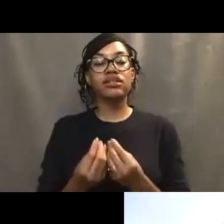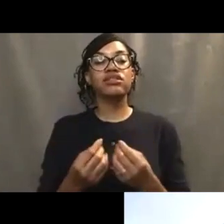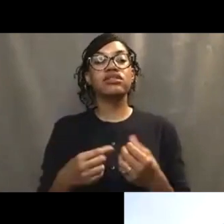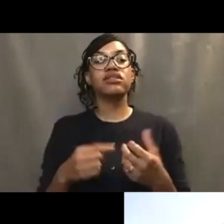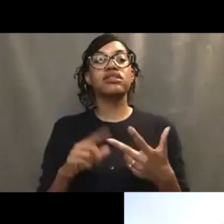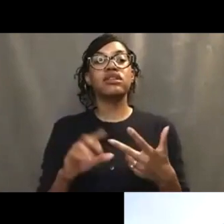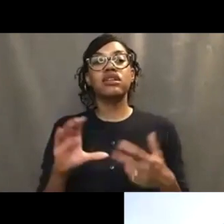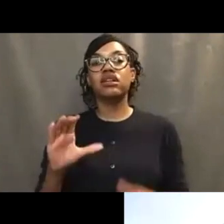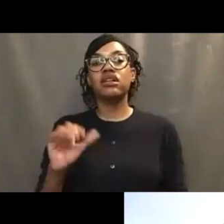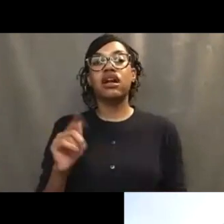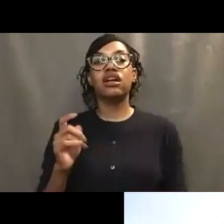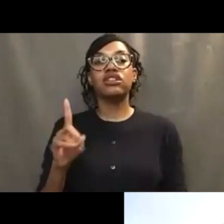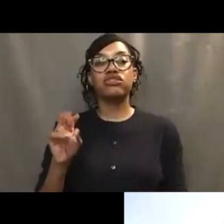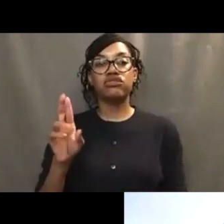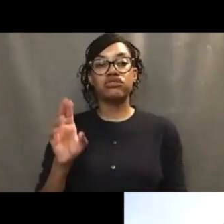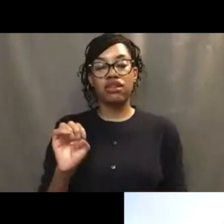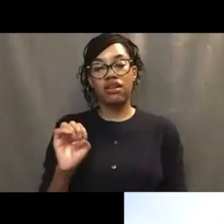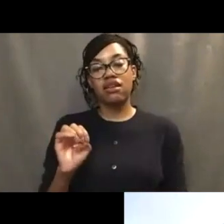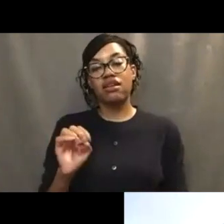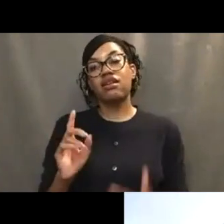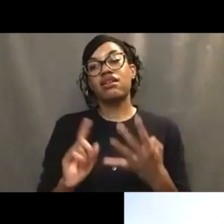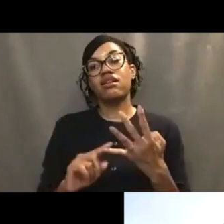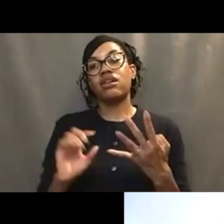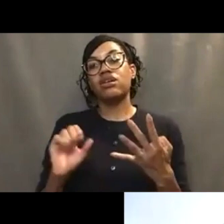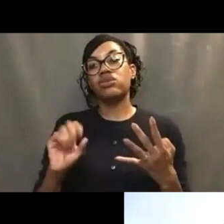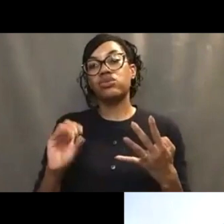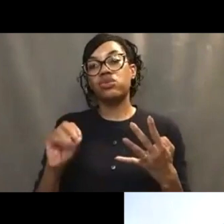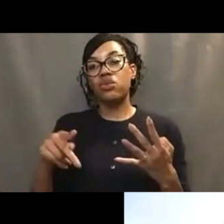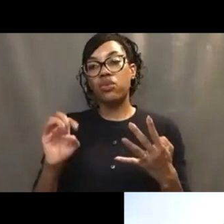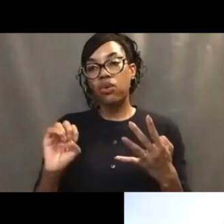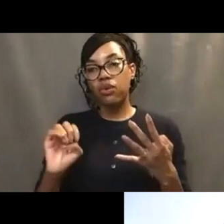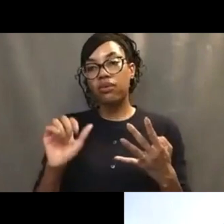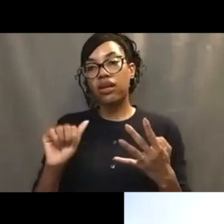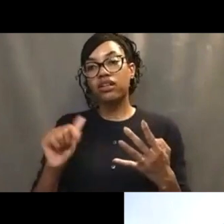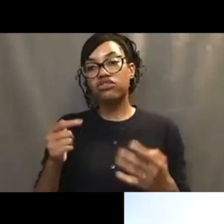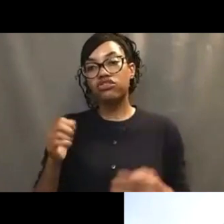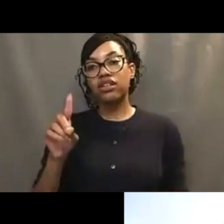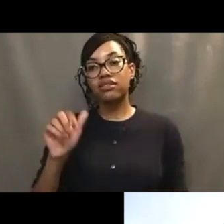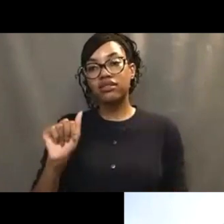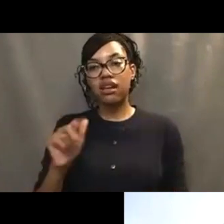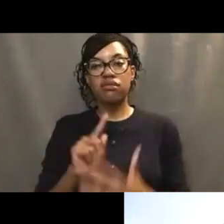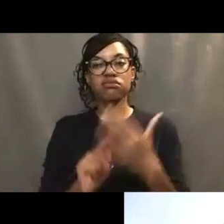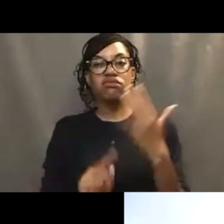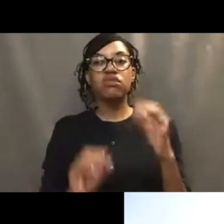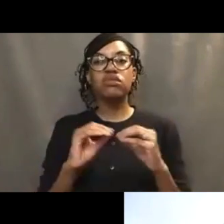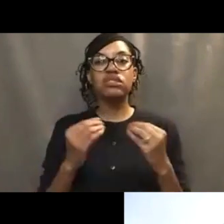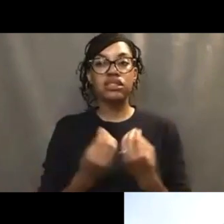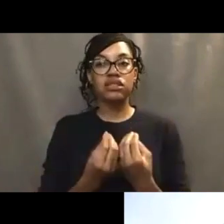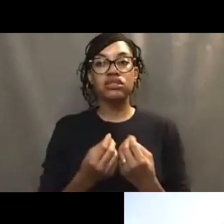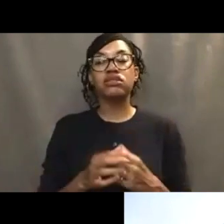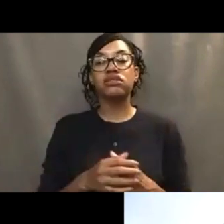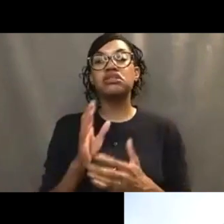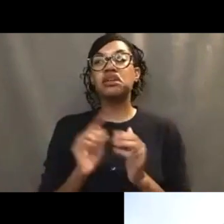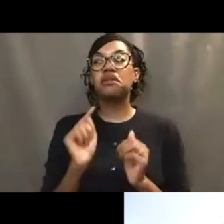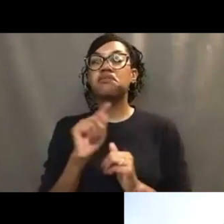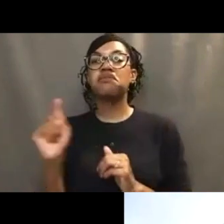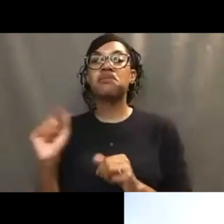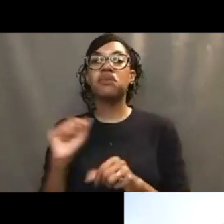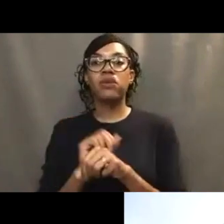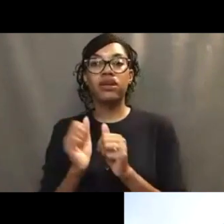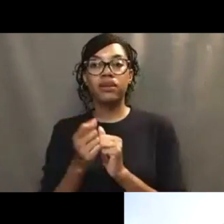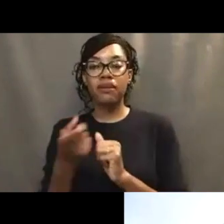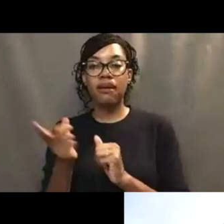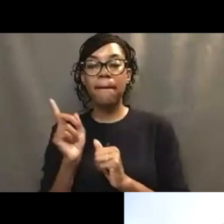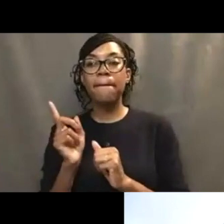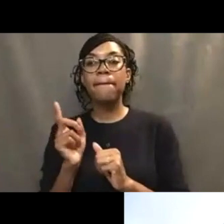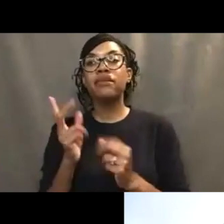probably Scope, Agenda. So organizations that we had been working with to see where there would be,